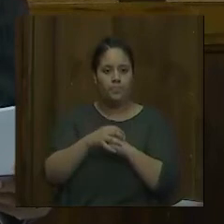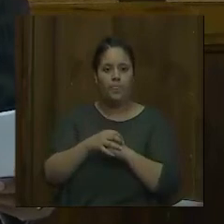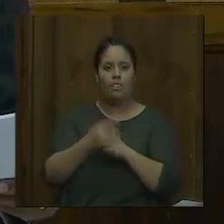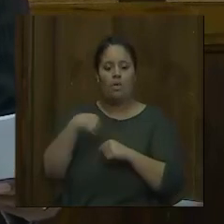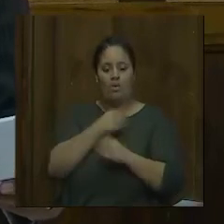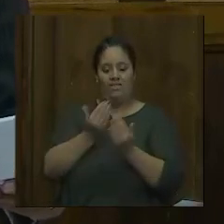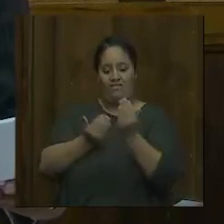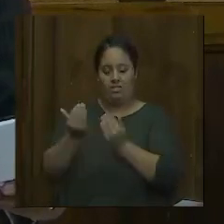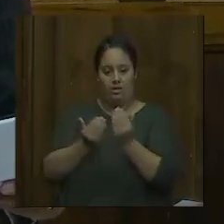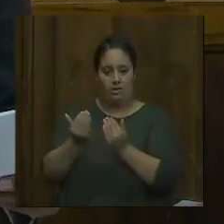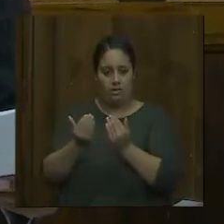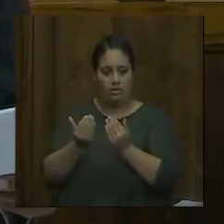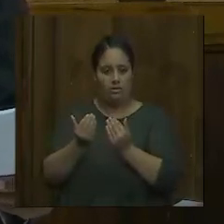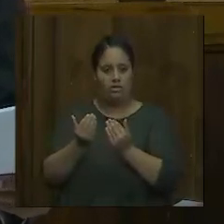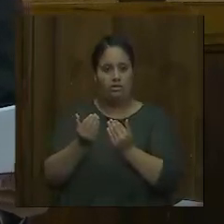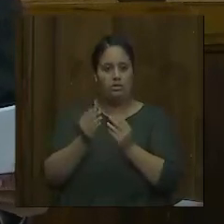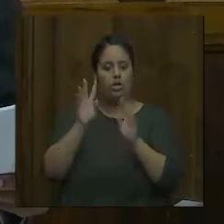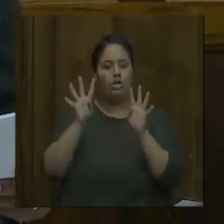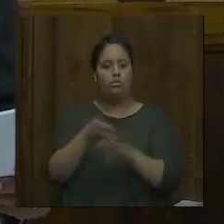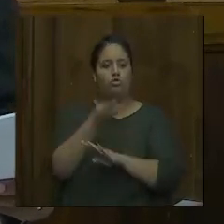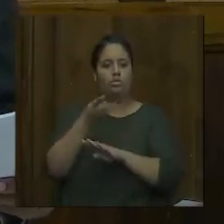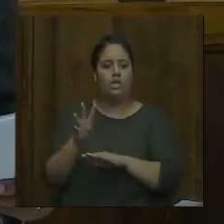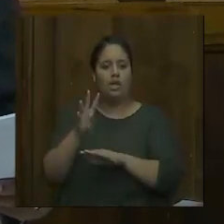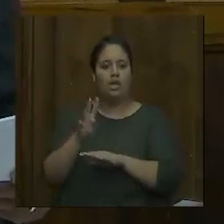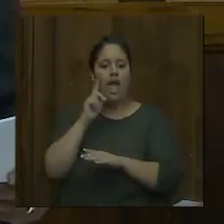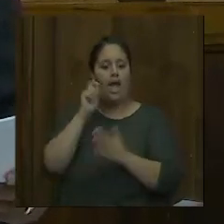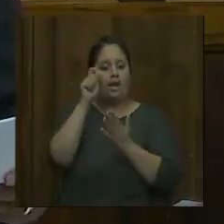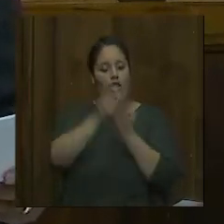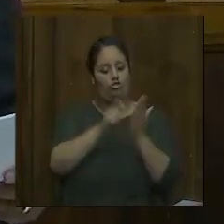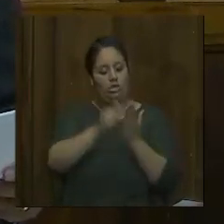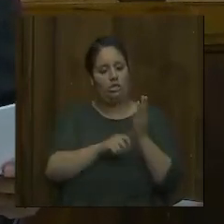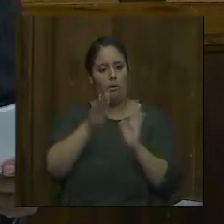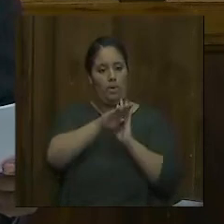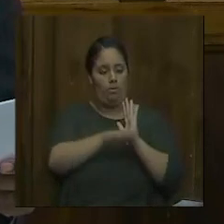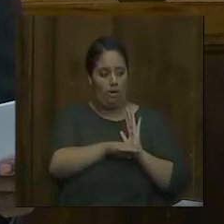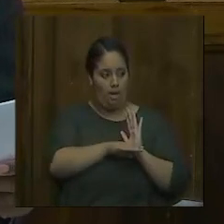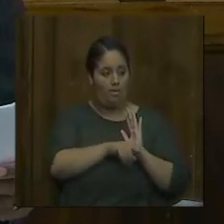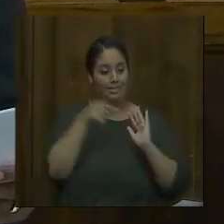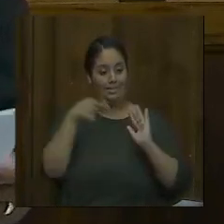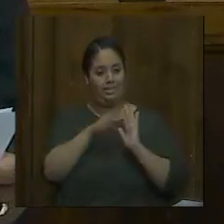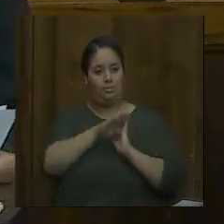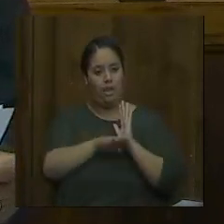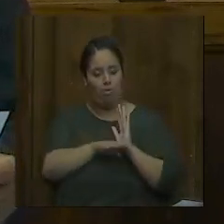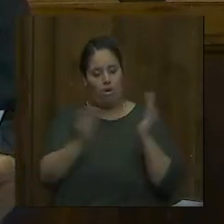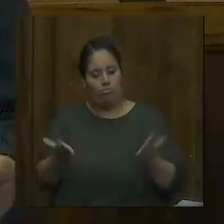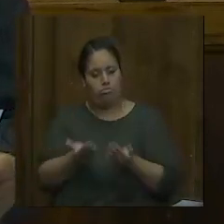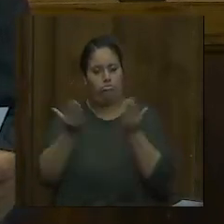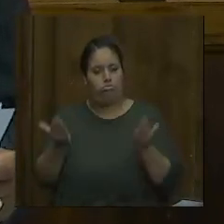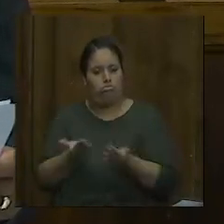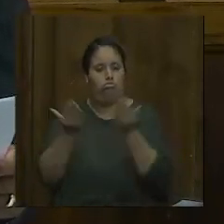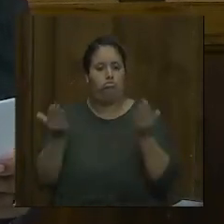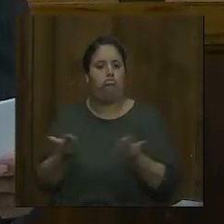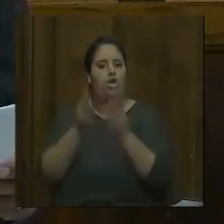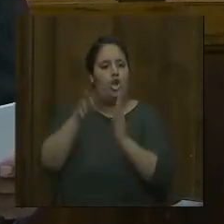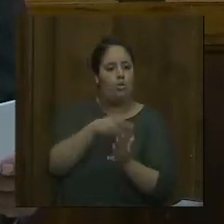to facilitate a music literacy program. This program nurtures